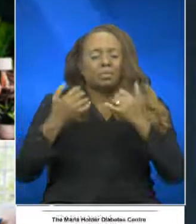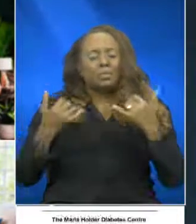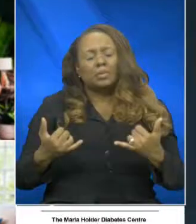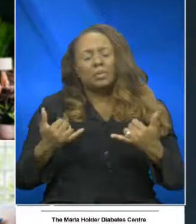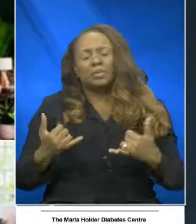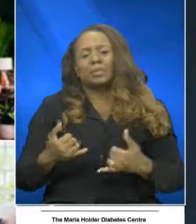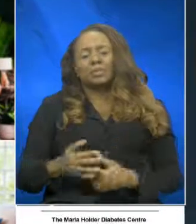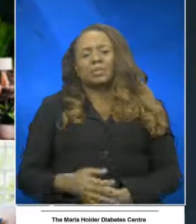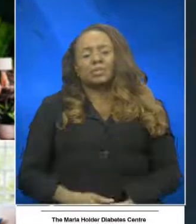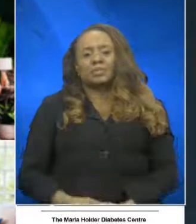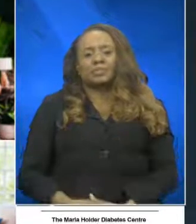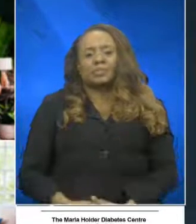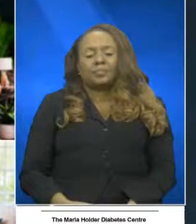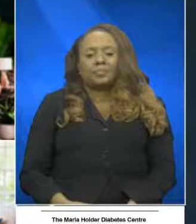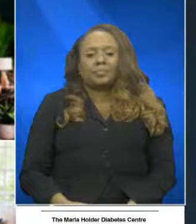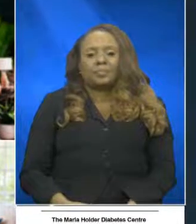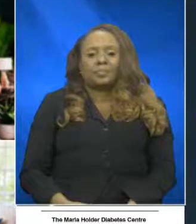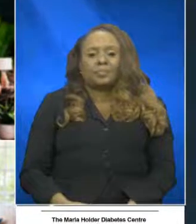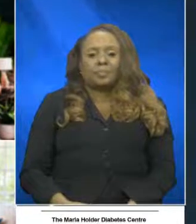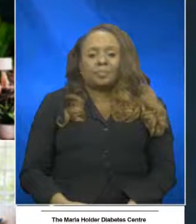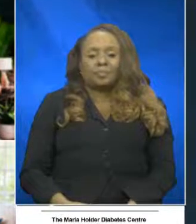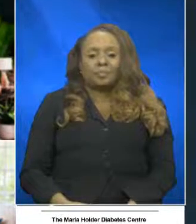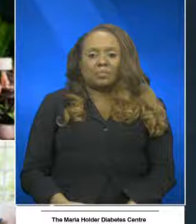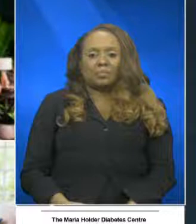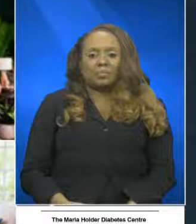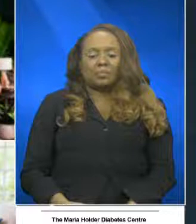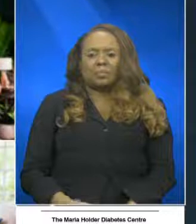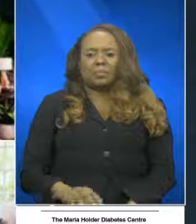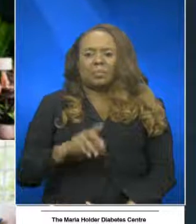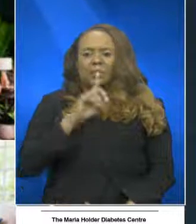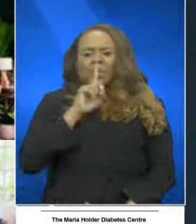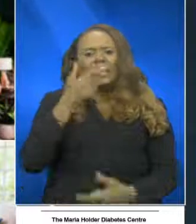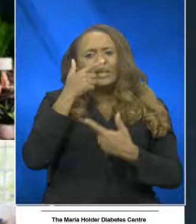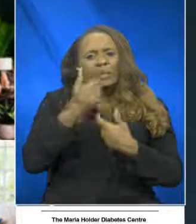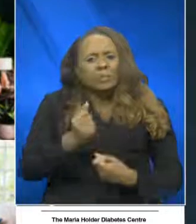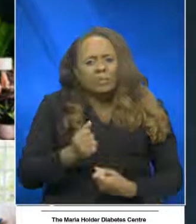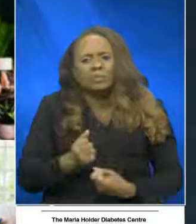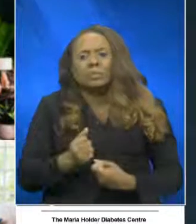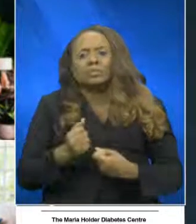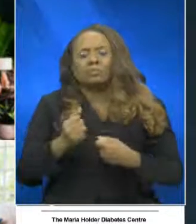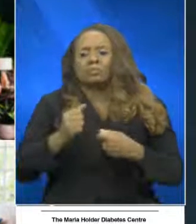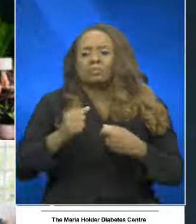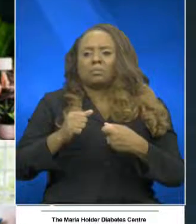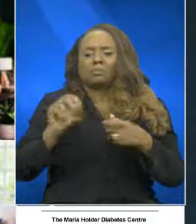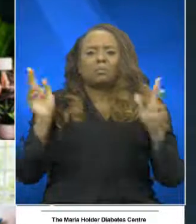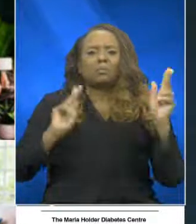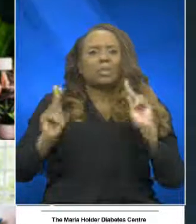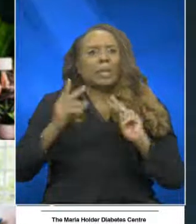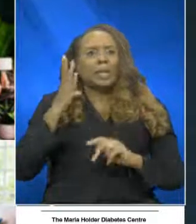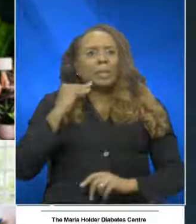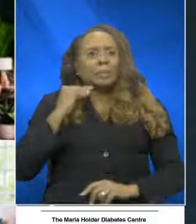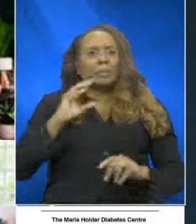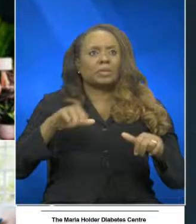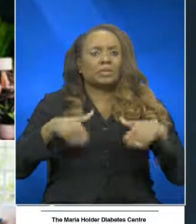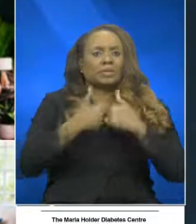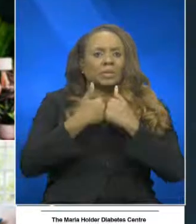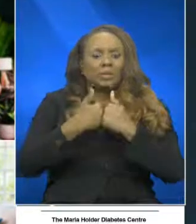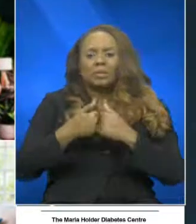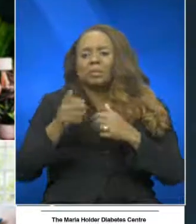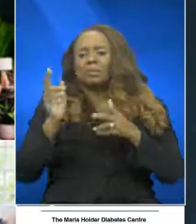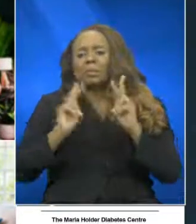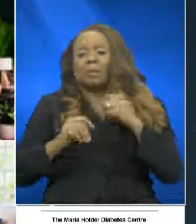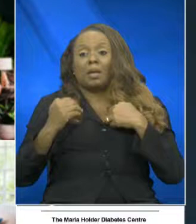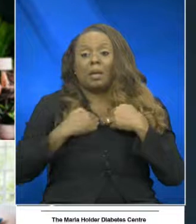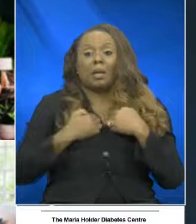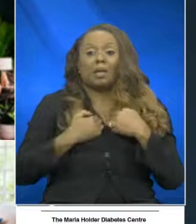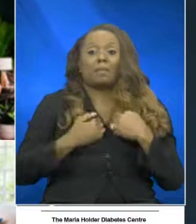and I'm particularly intrigued by the challenges that are faced by those who have both hypertension